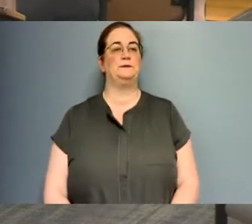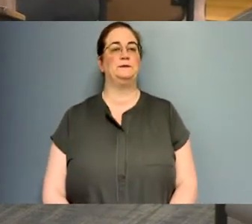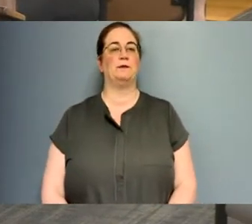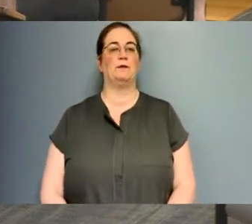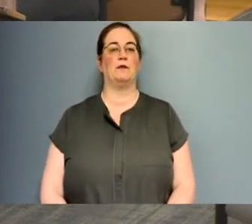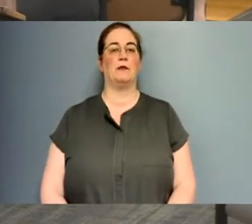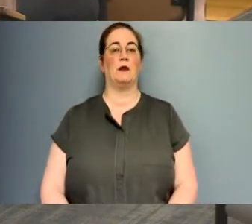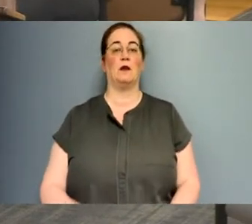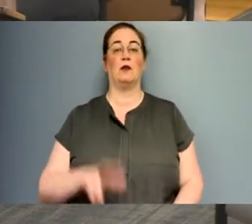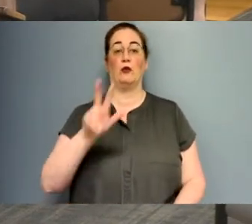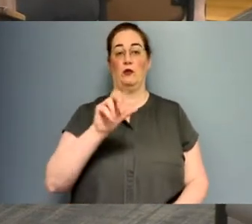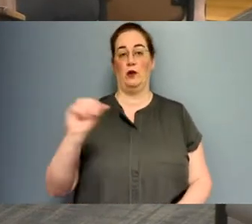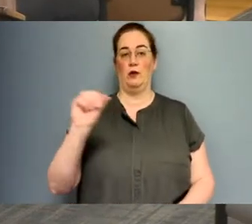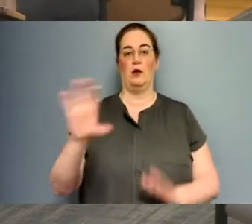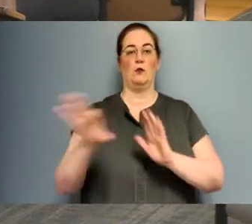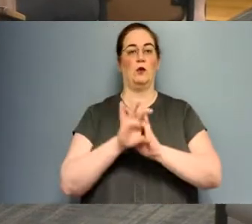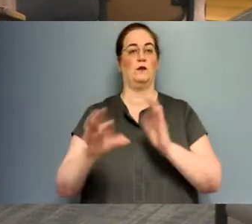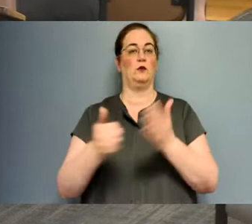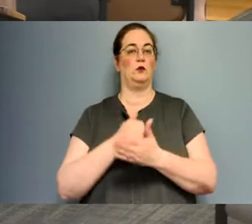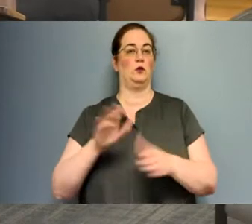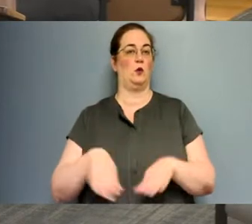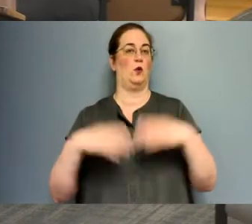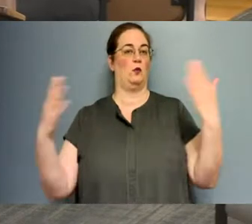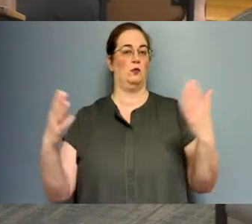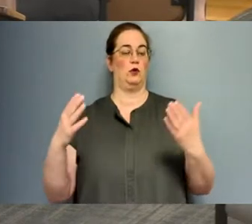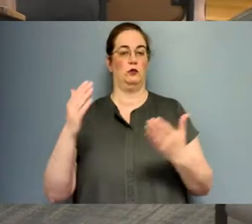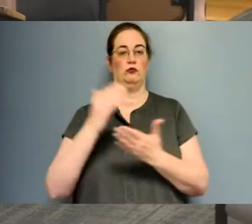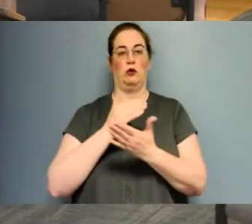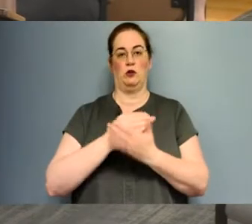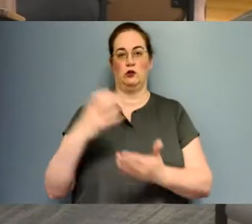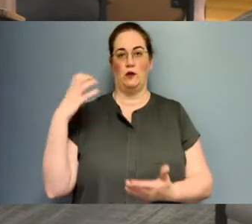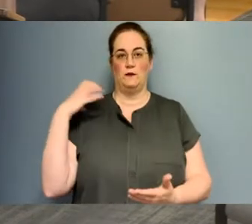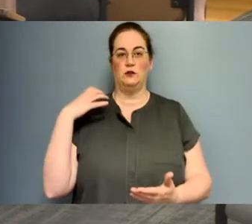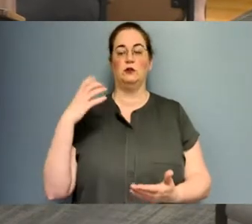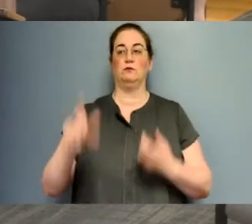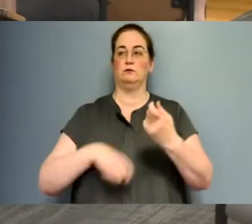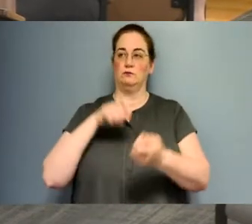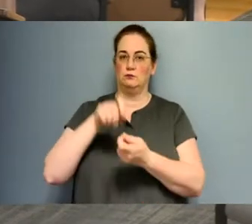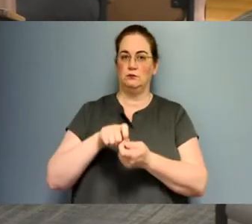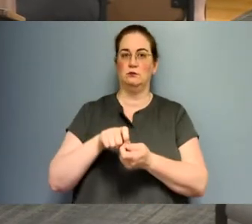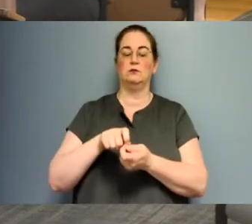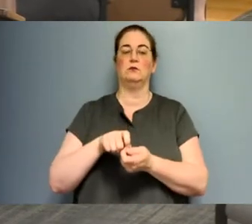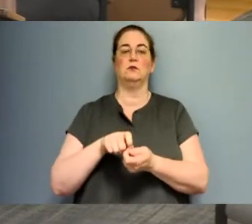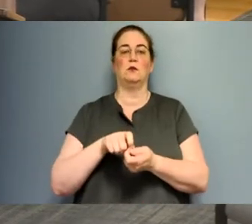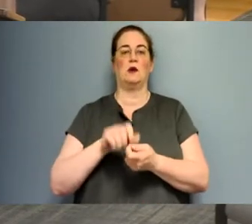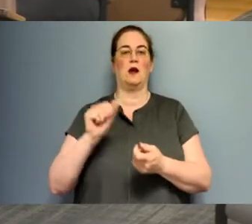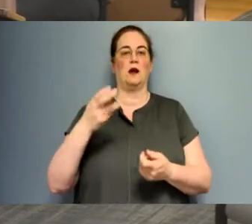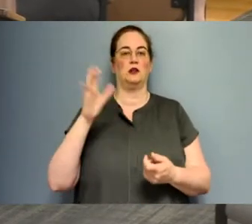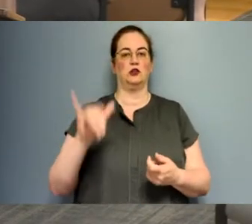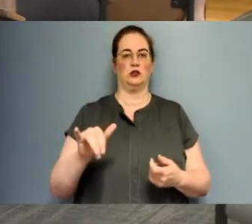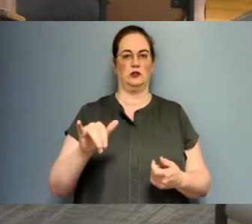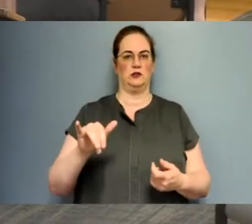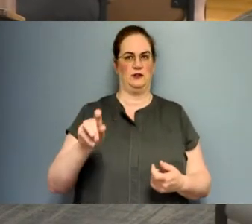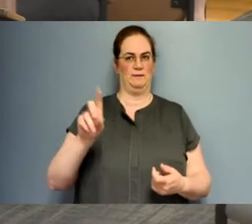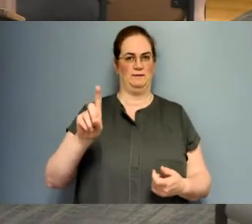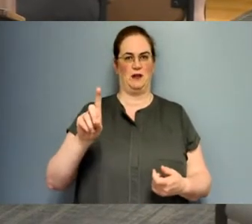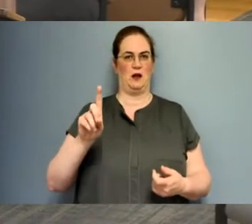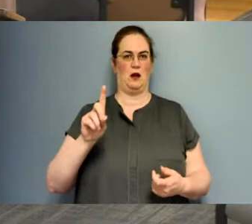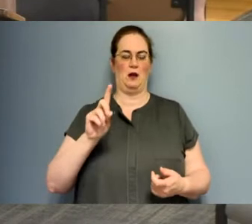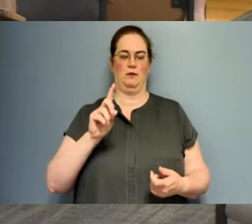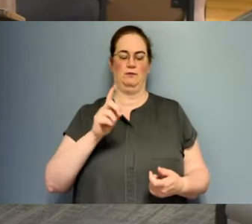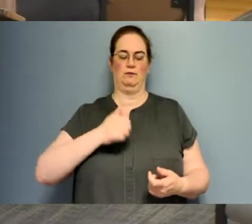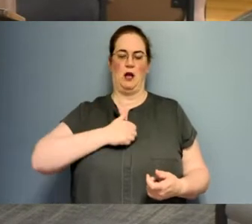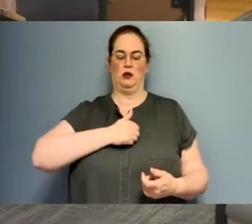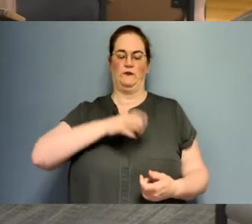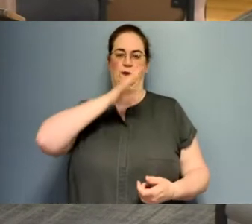Item 3A, appointment of new open records officers. In particular, Ashley Diub, I apologize if I'm getting your name